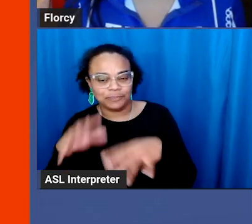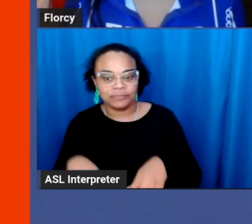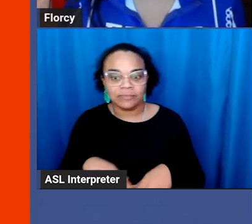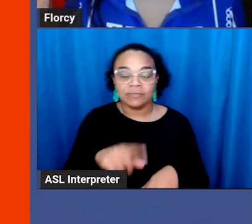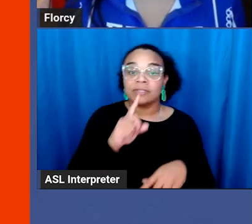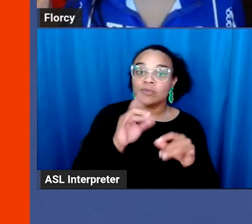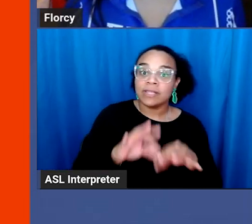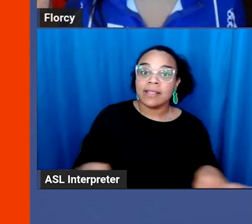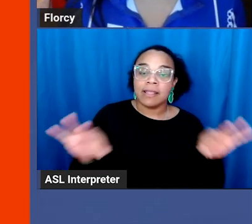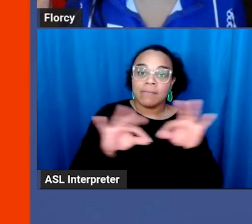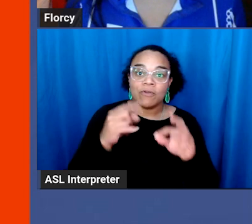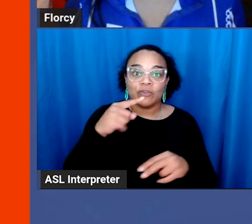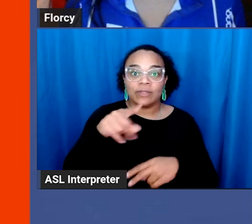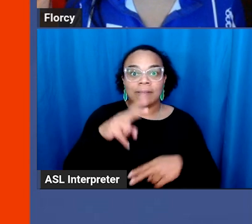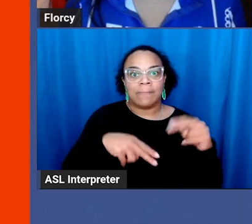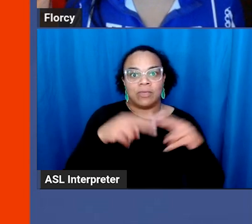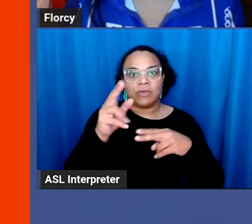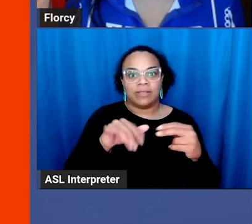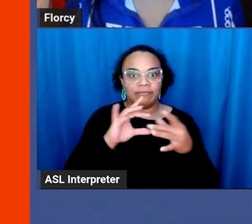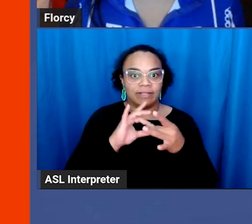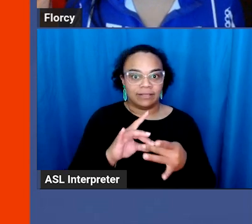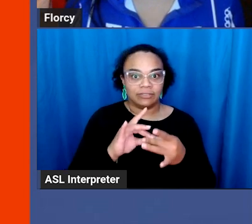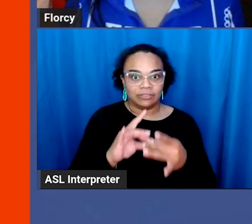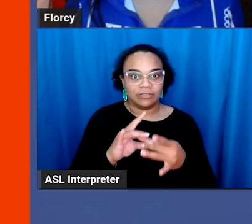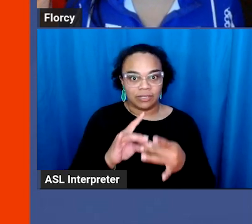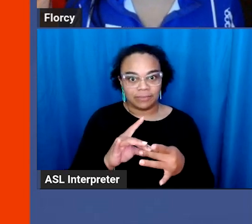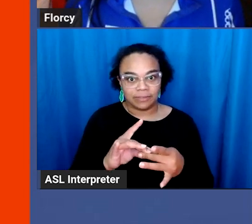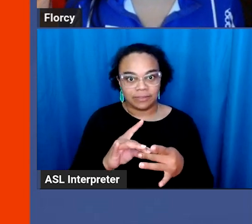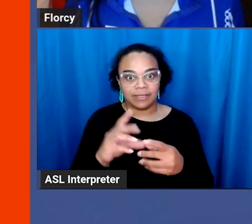to kind of build that relationship and